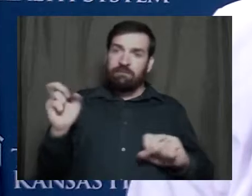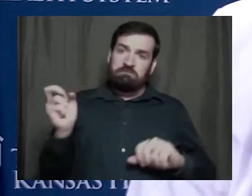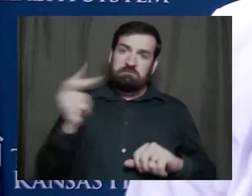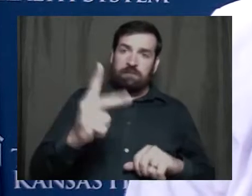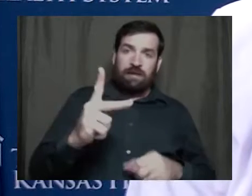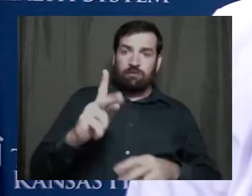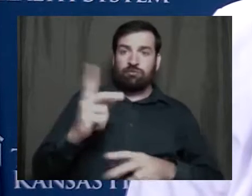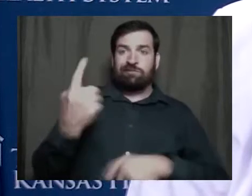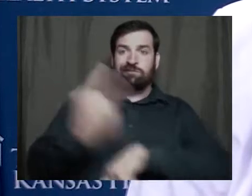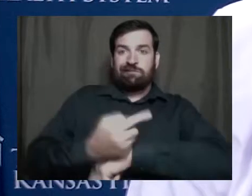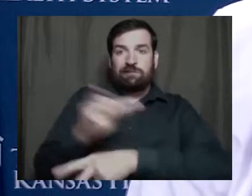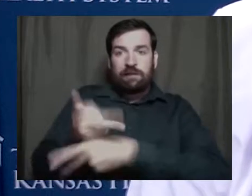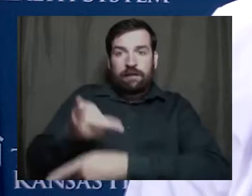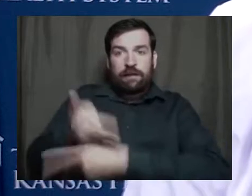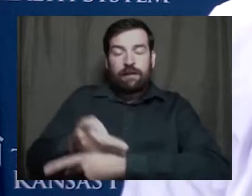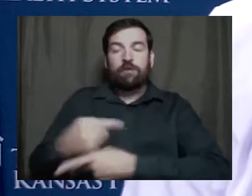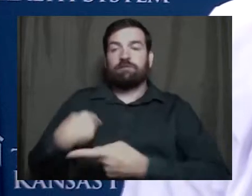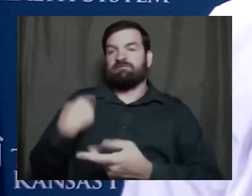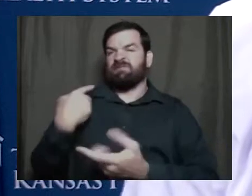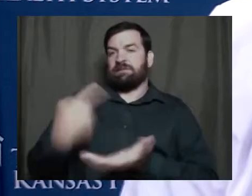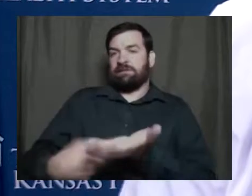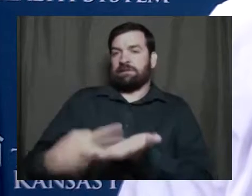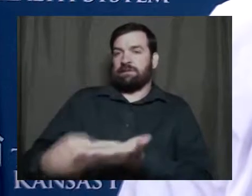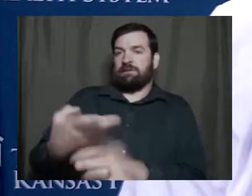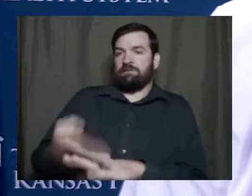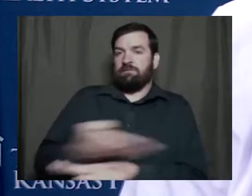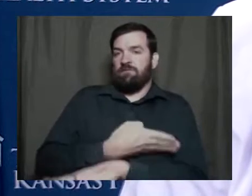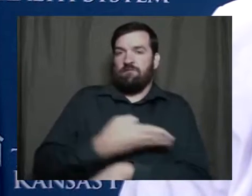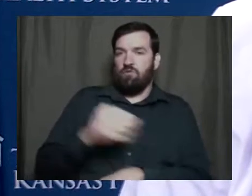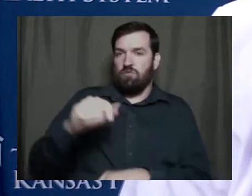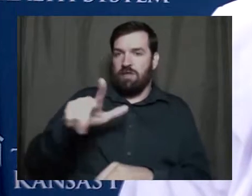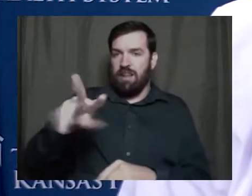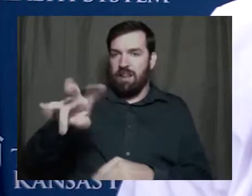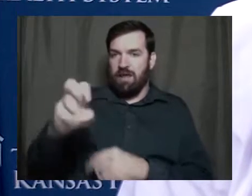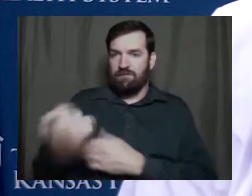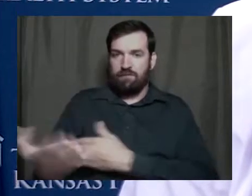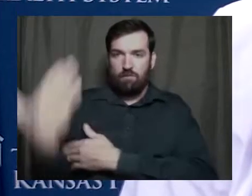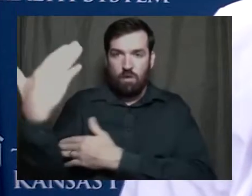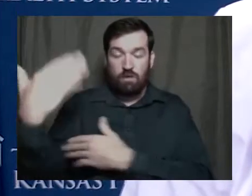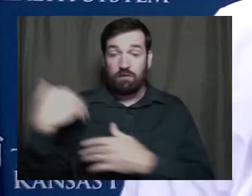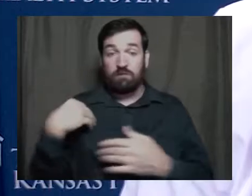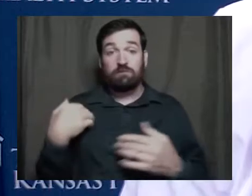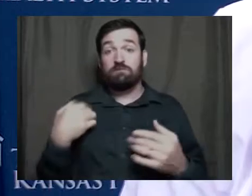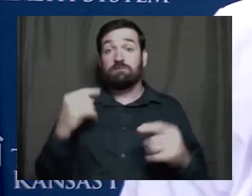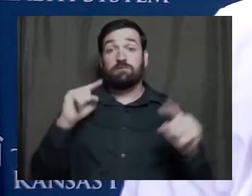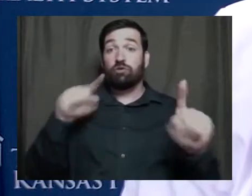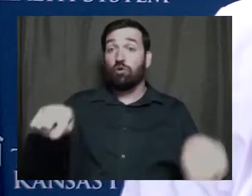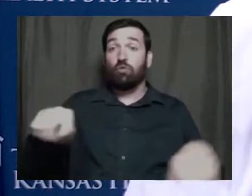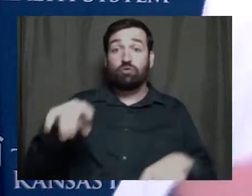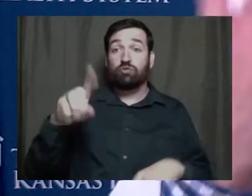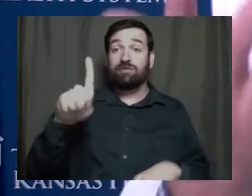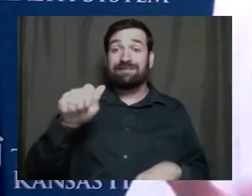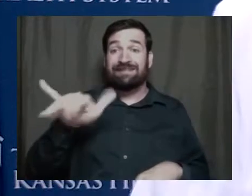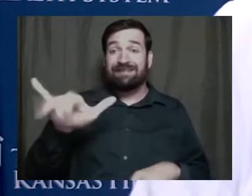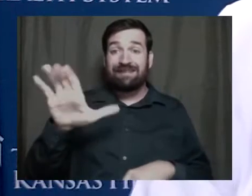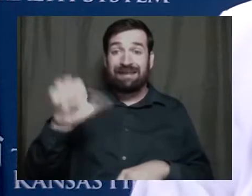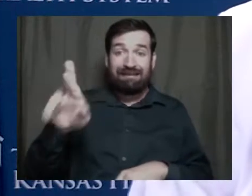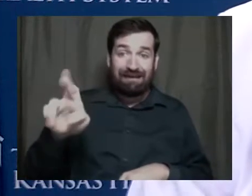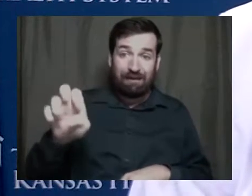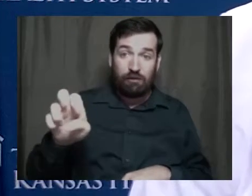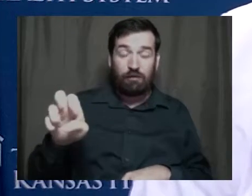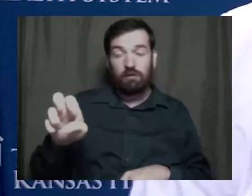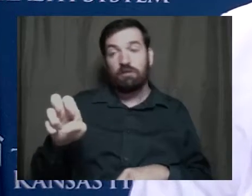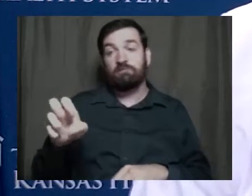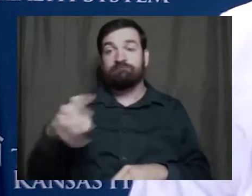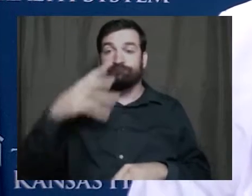talking just a little bit before we went on the air, you can have a kid go to a lot of daycares now, and they're probably going to have pretty runny nose, maybe a